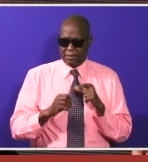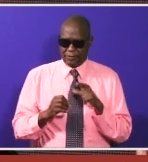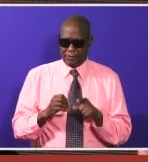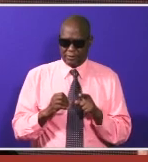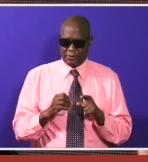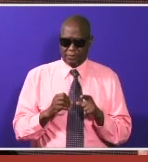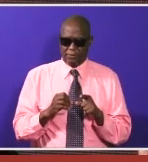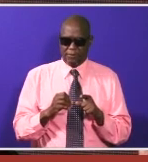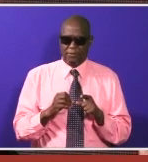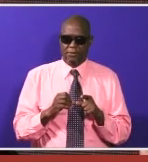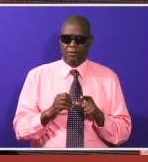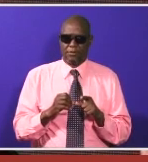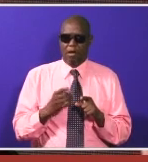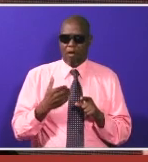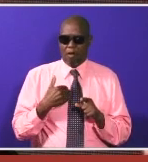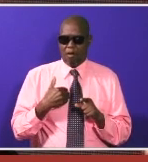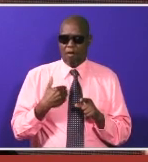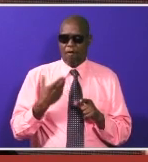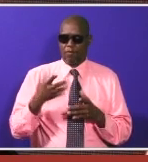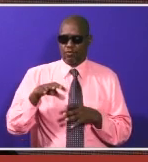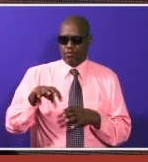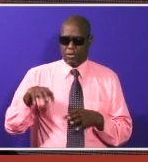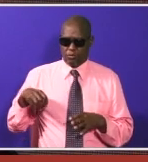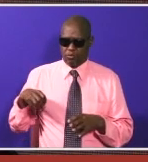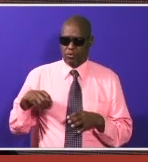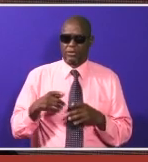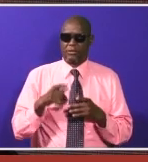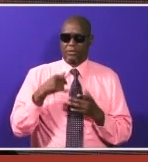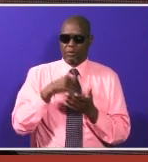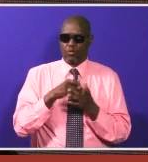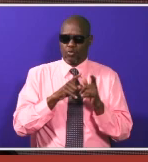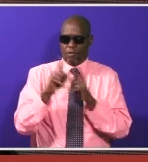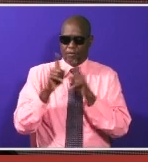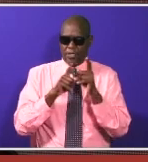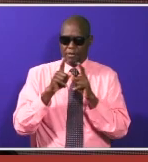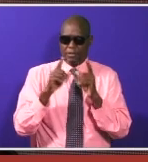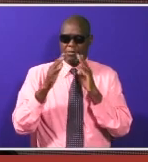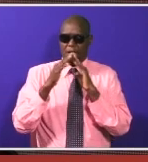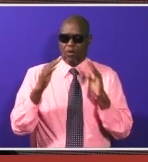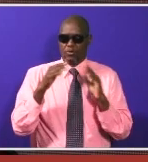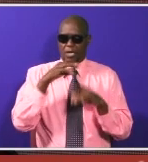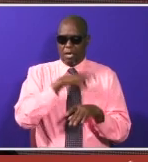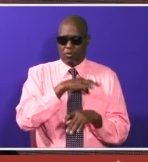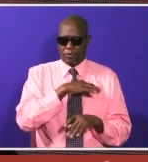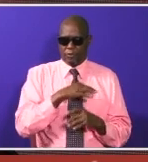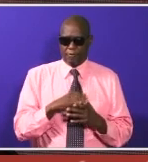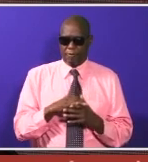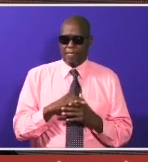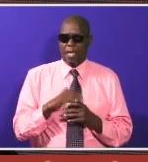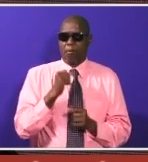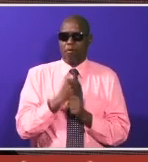are commuter and travel and the house allowance. You see, the employment labor